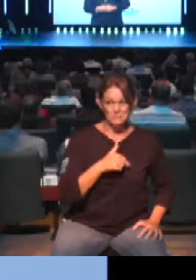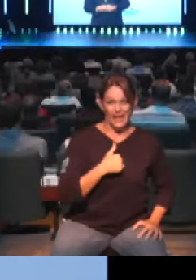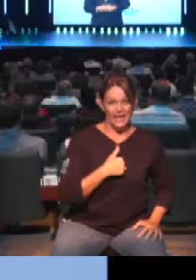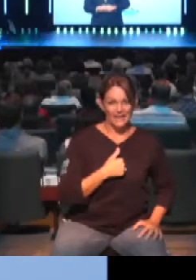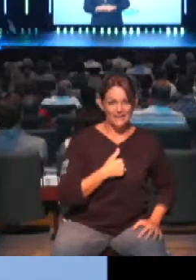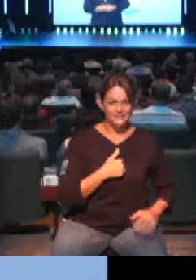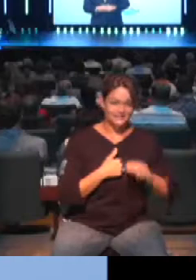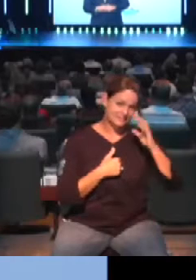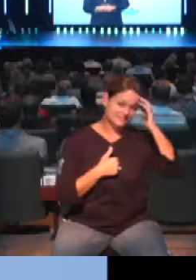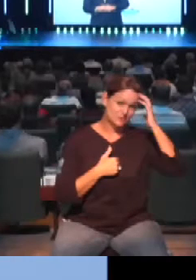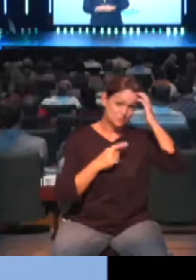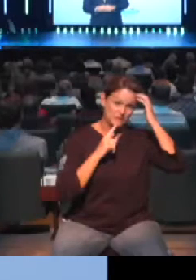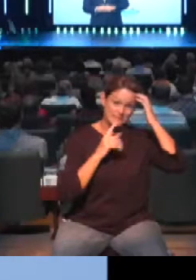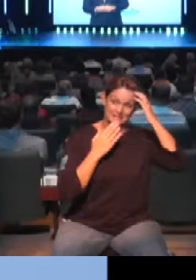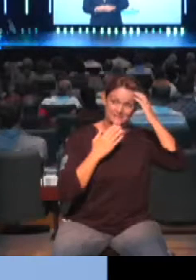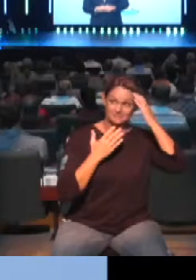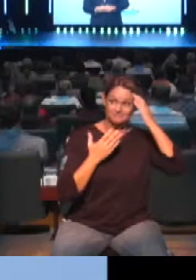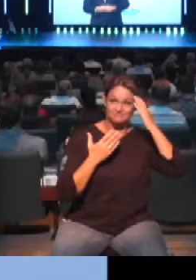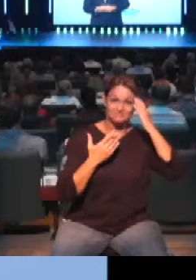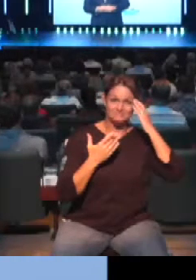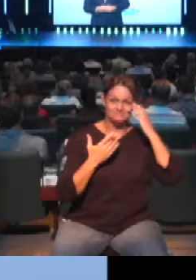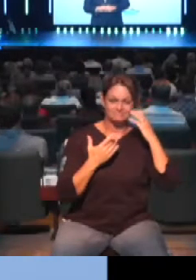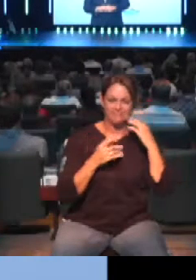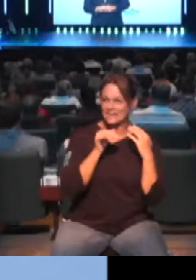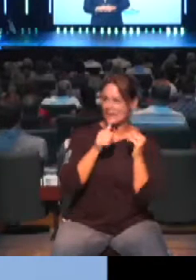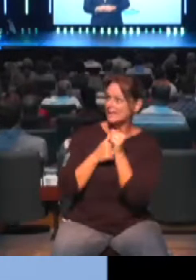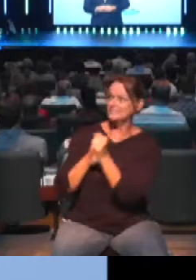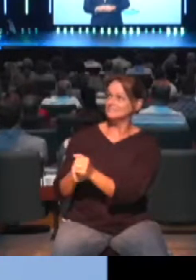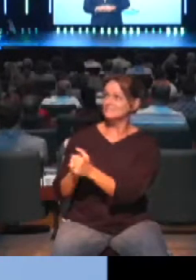He was very bad, son.